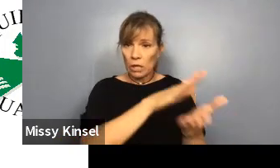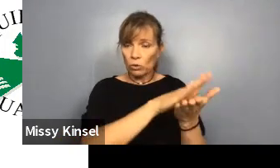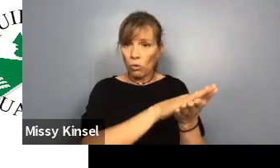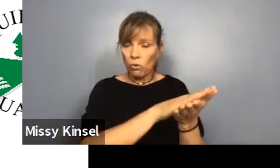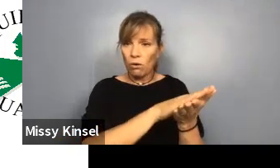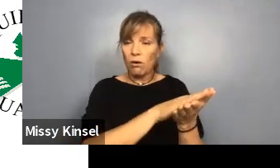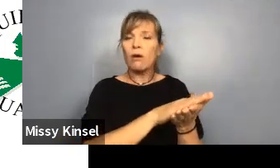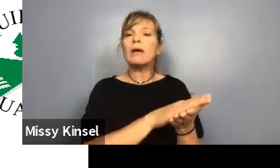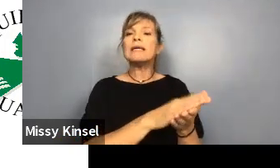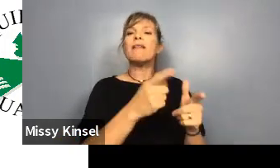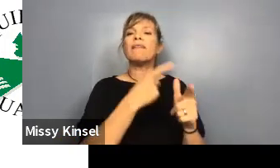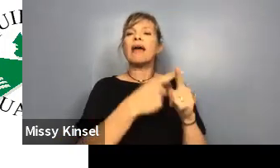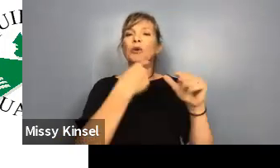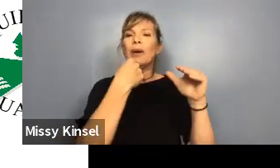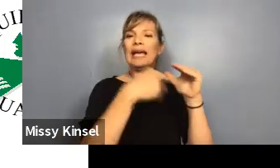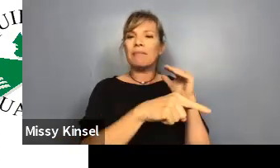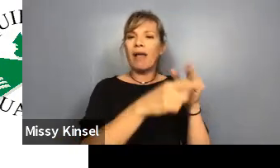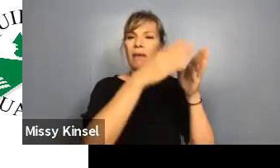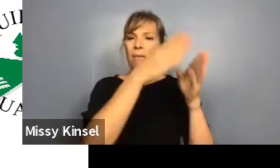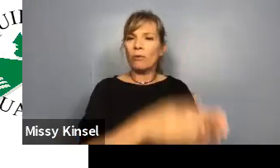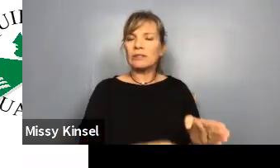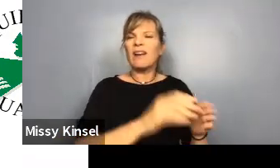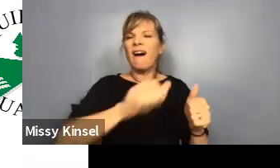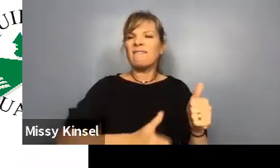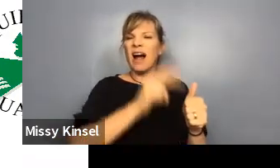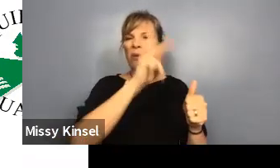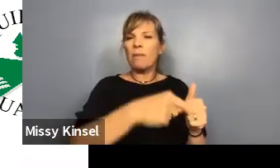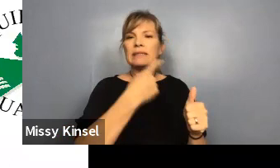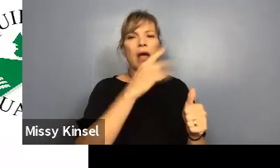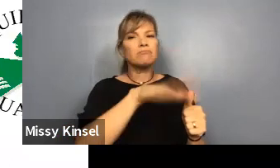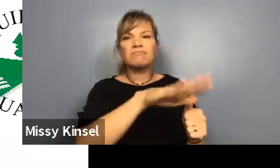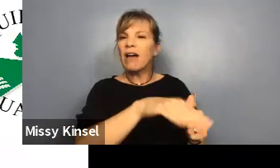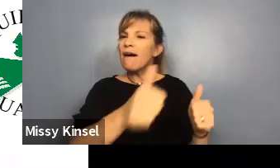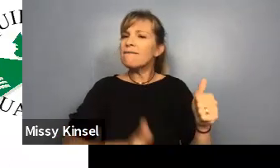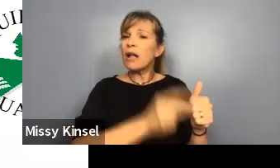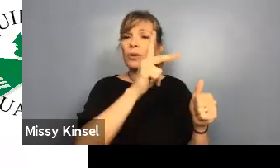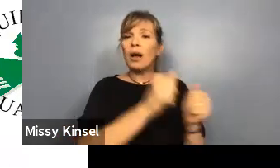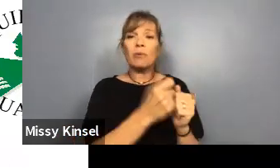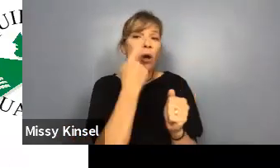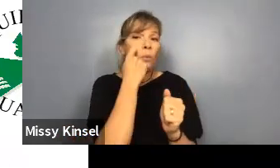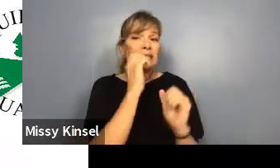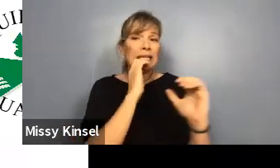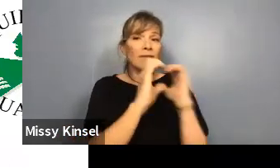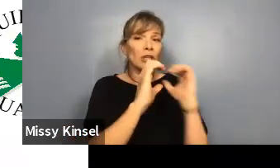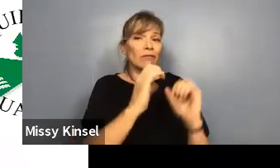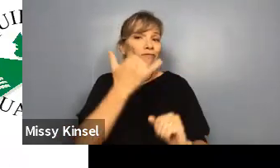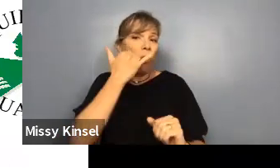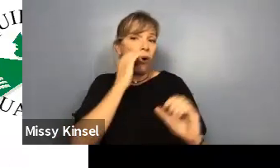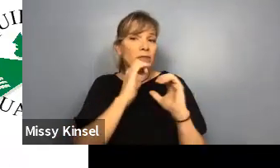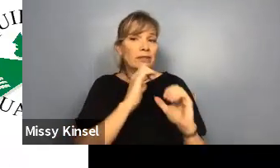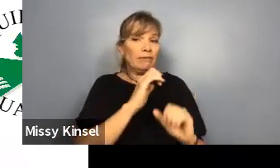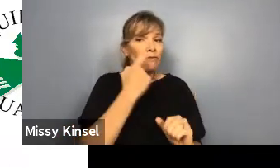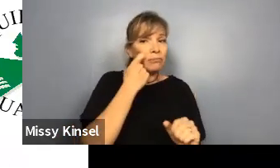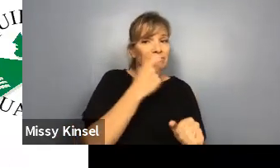a follow-up email and say, you know, I'm just following up on our conversation from this afternoon when we talked